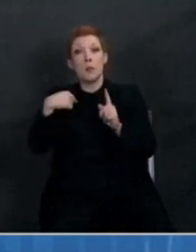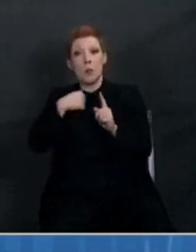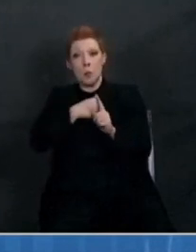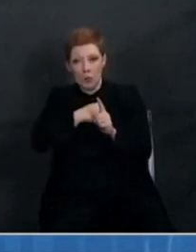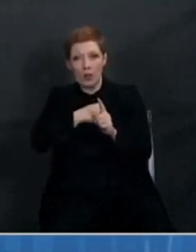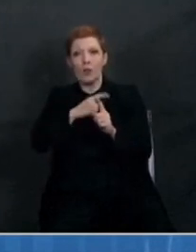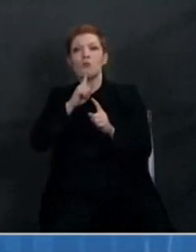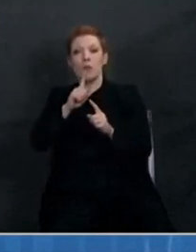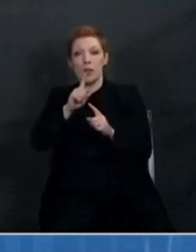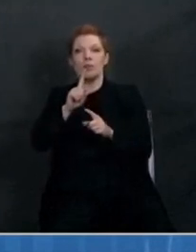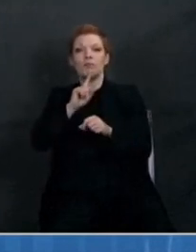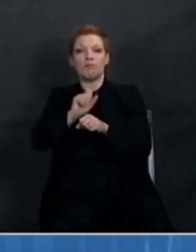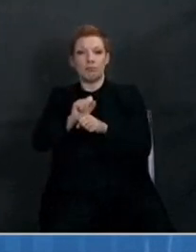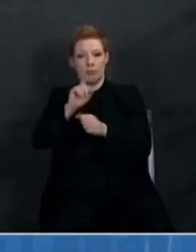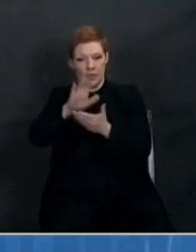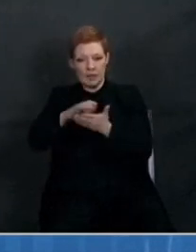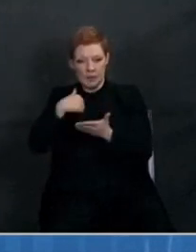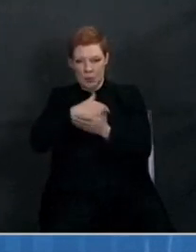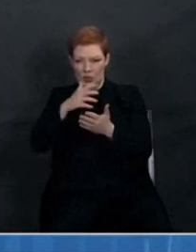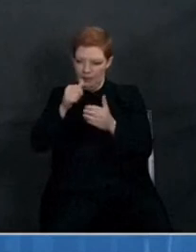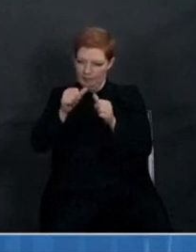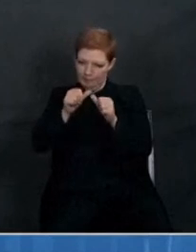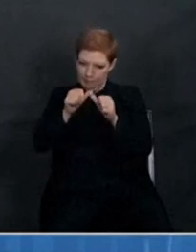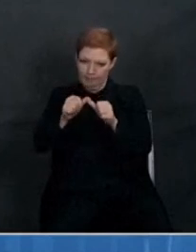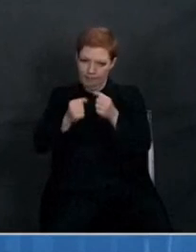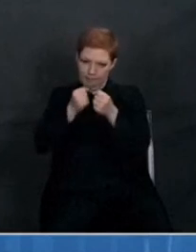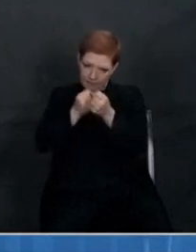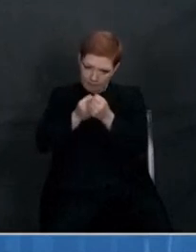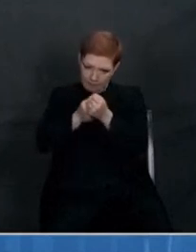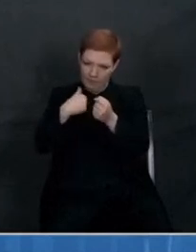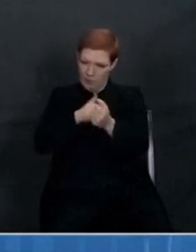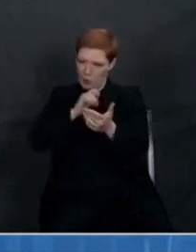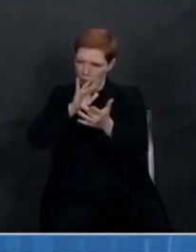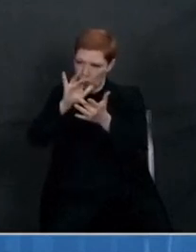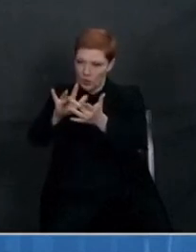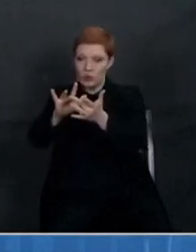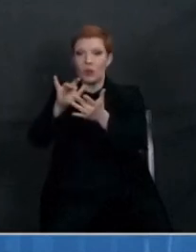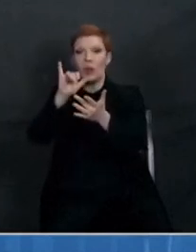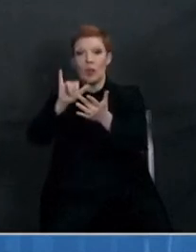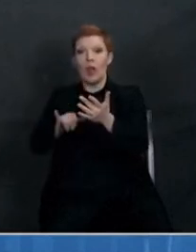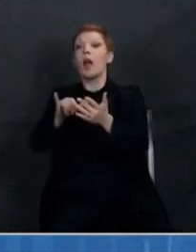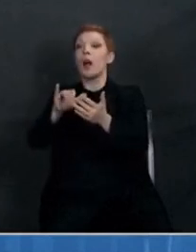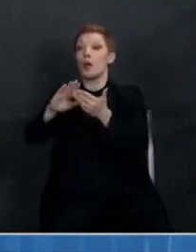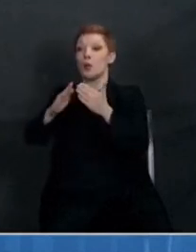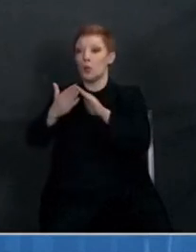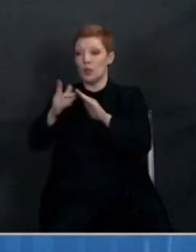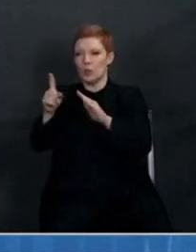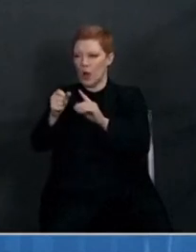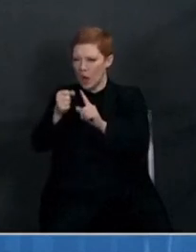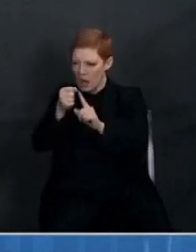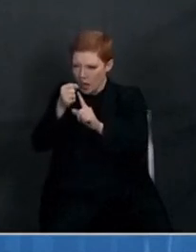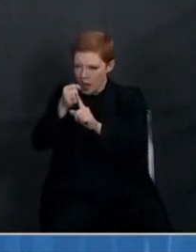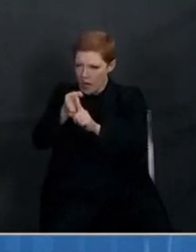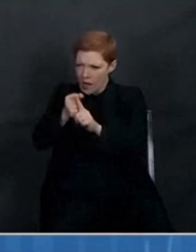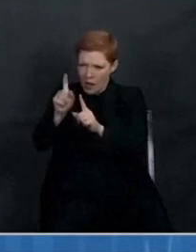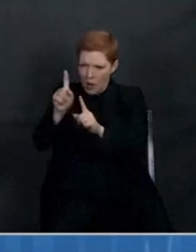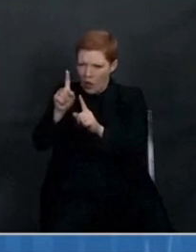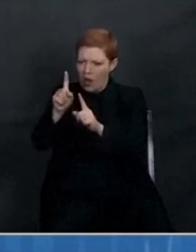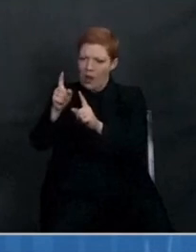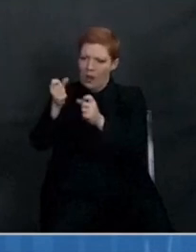America vaccinated and the emphasis we place on reaching the hardest-hit communities is just as important as hitting those goals for the number of